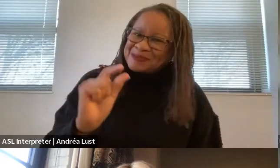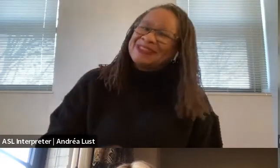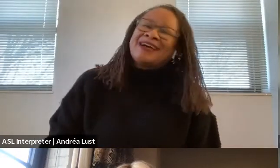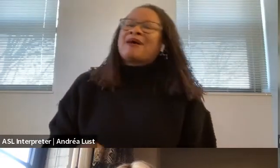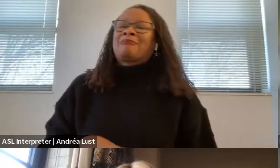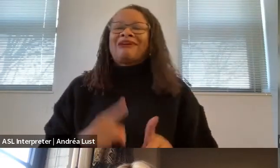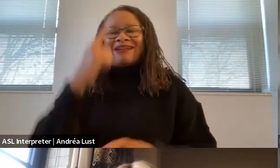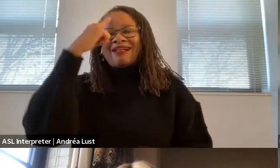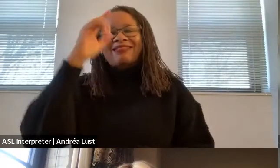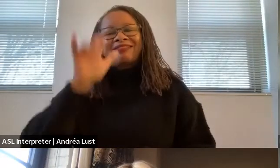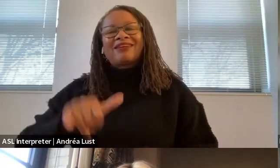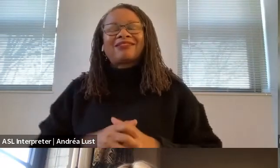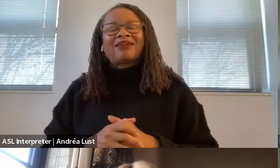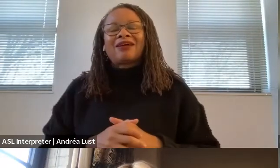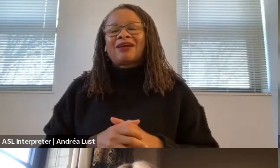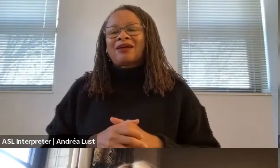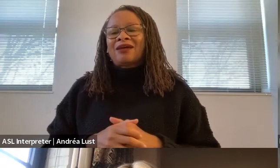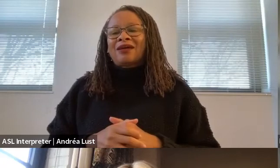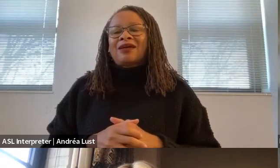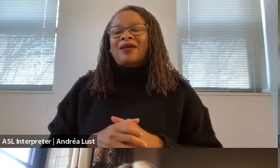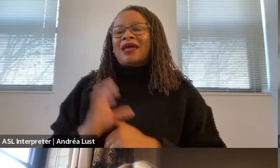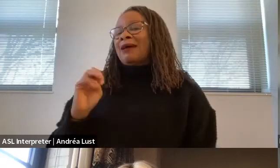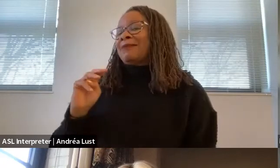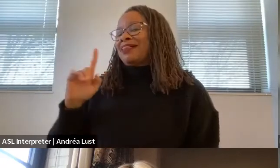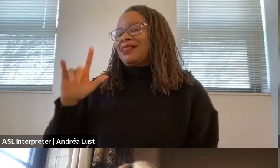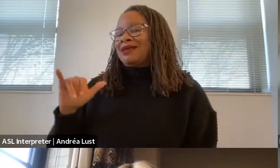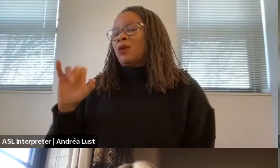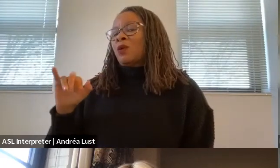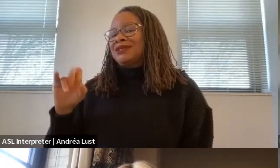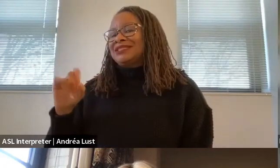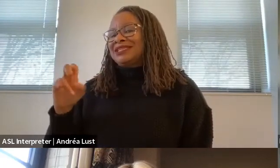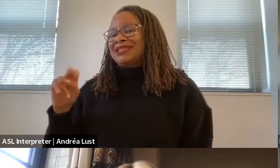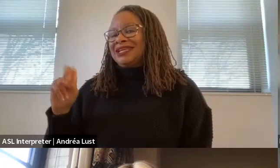think both Emily Orsini and myself were very